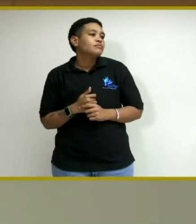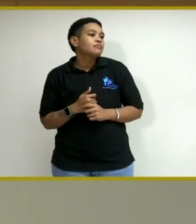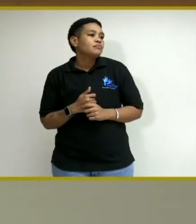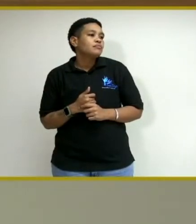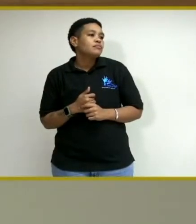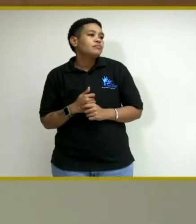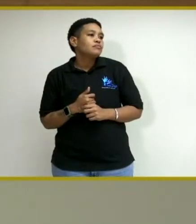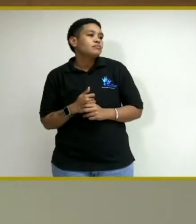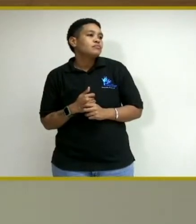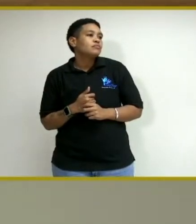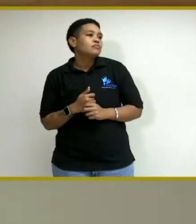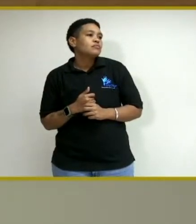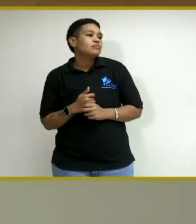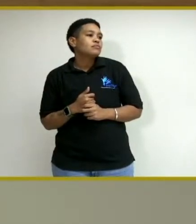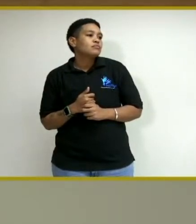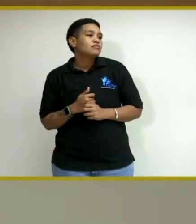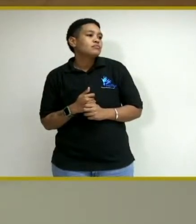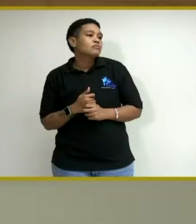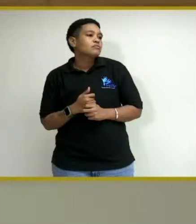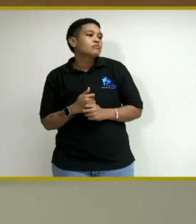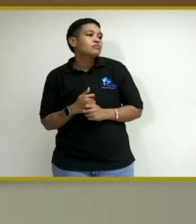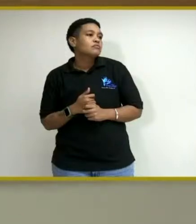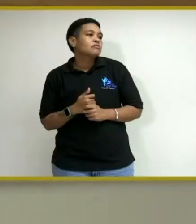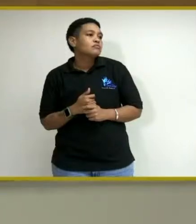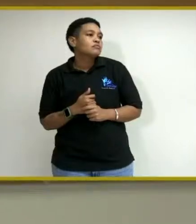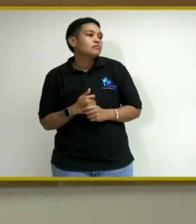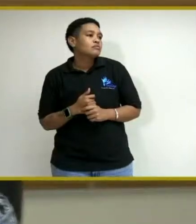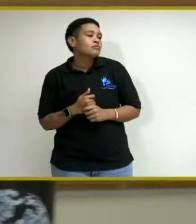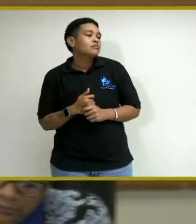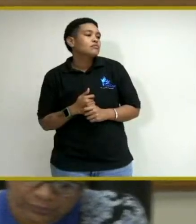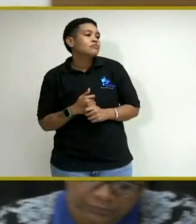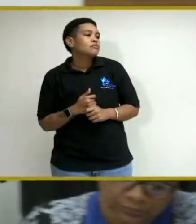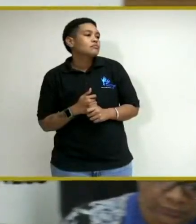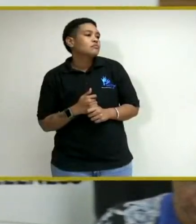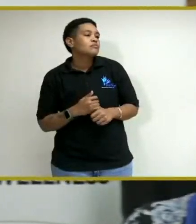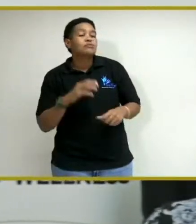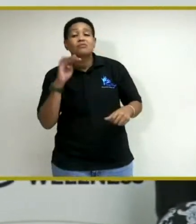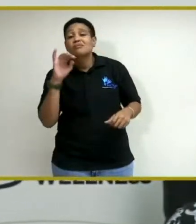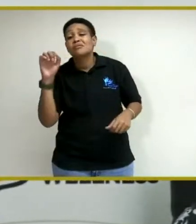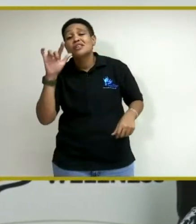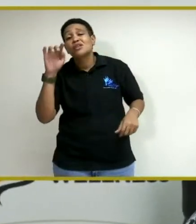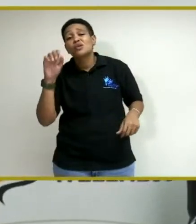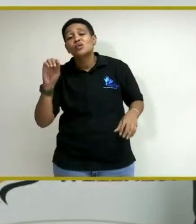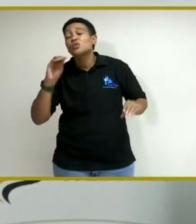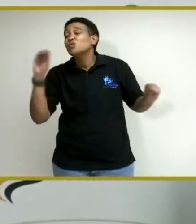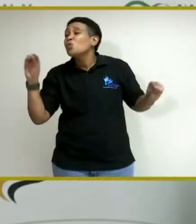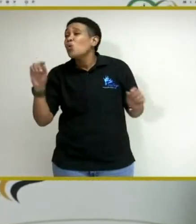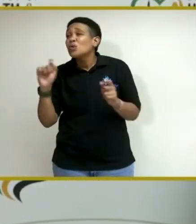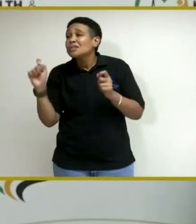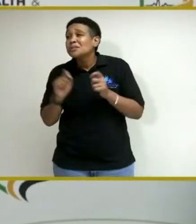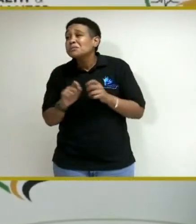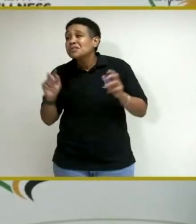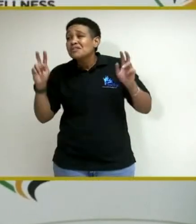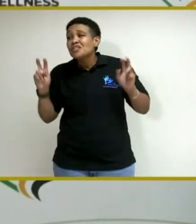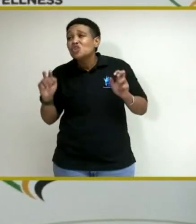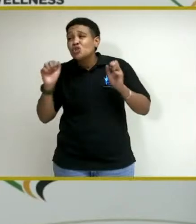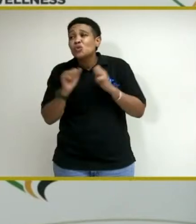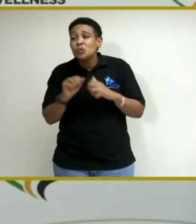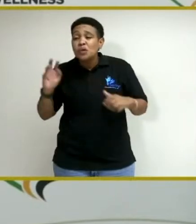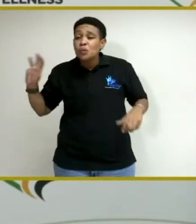Is there a particular issue with Westmoreland? Ms. Lewis, there really is no particular issue